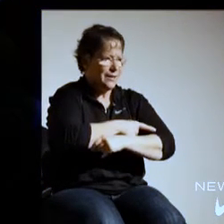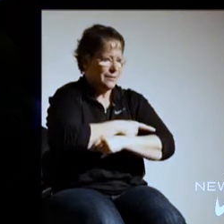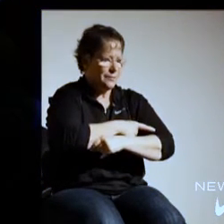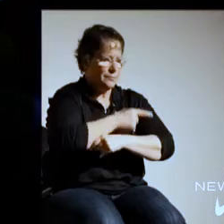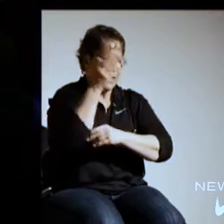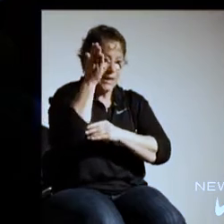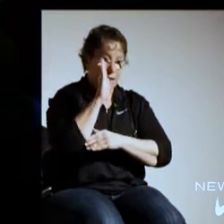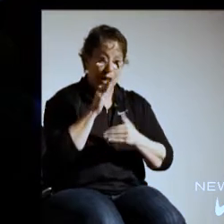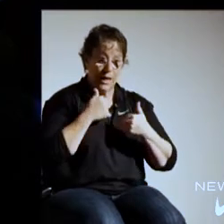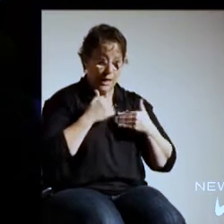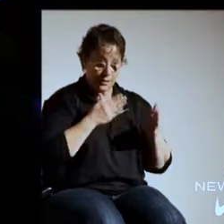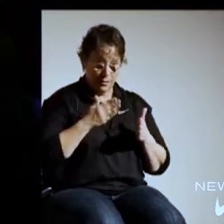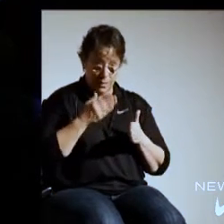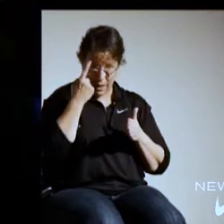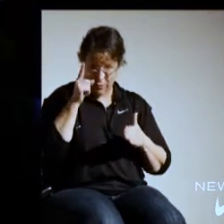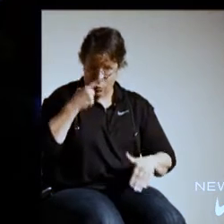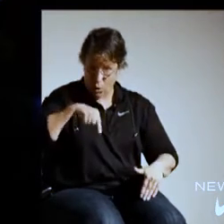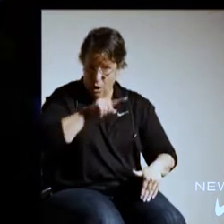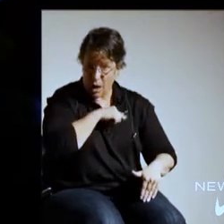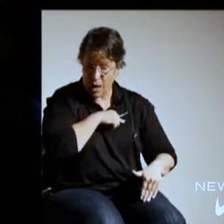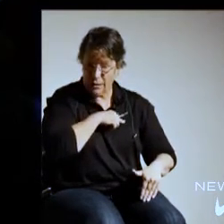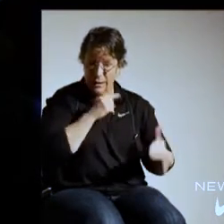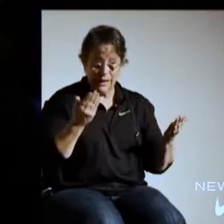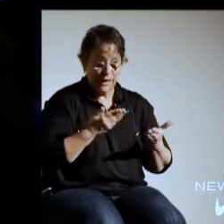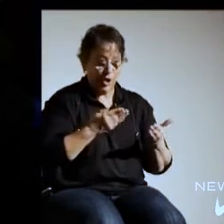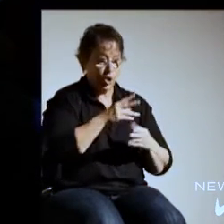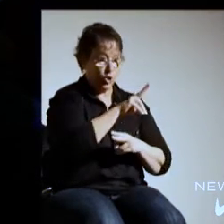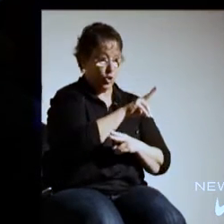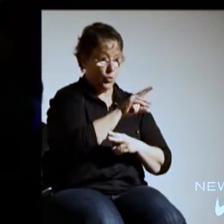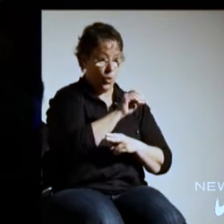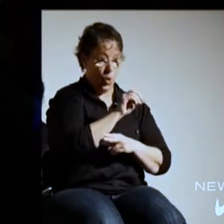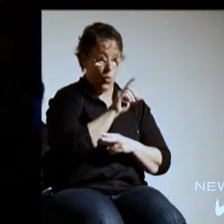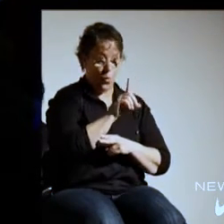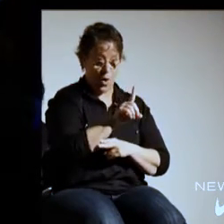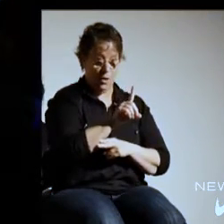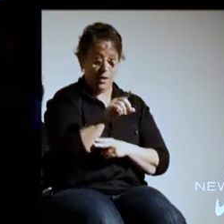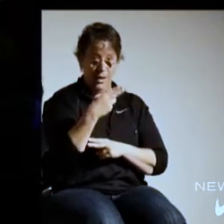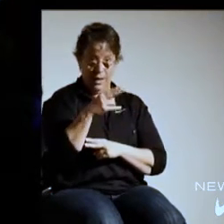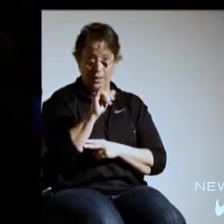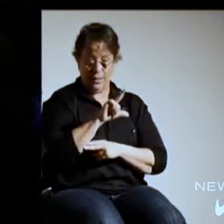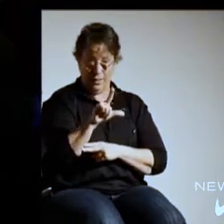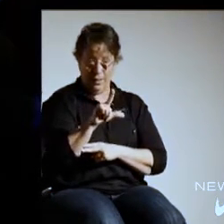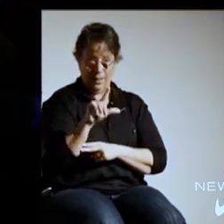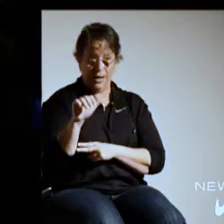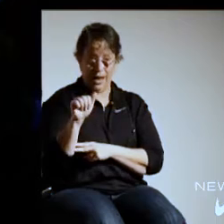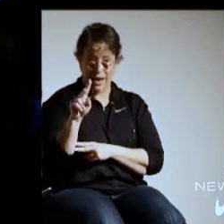God has planted us here at 201 Hill Avenue,